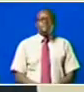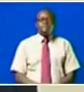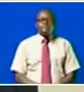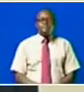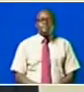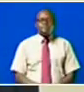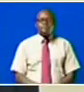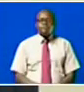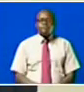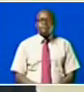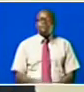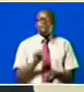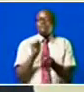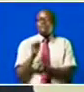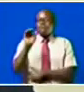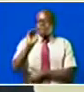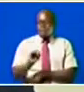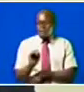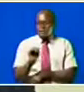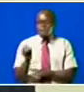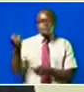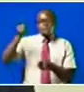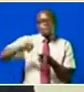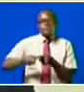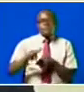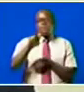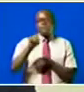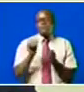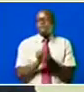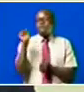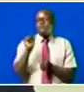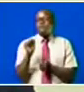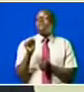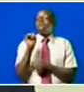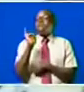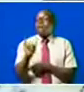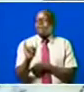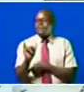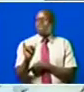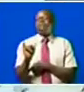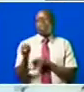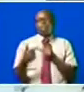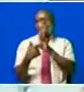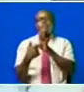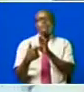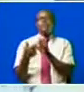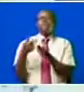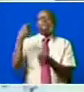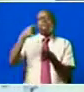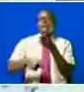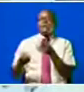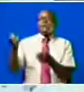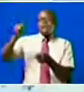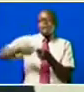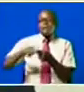The effects of the 50% excise increase in December 2015, which led to the unprecedented price increases for